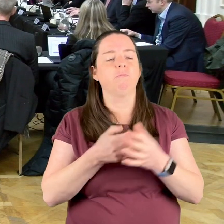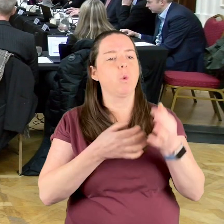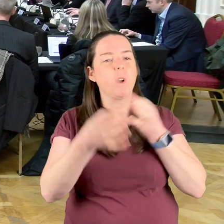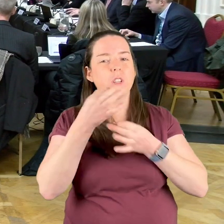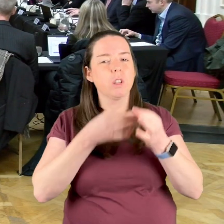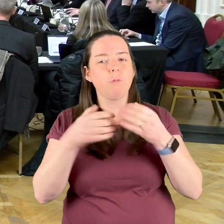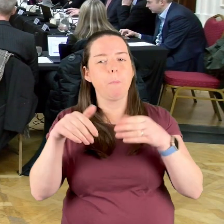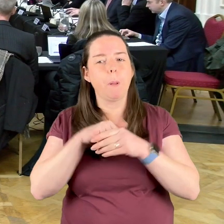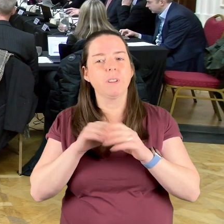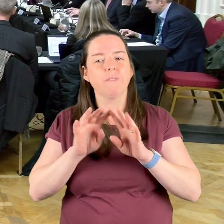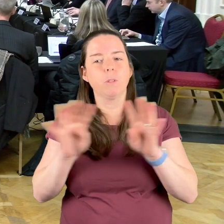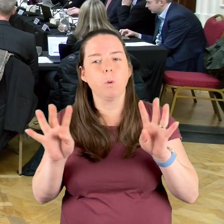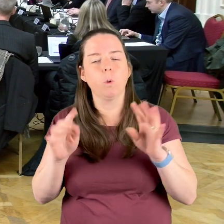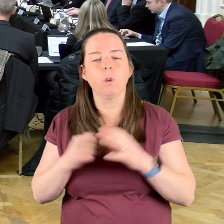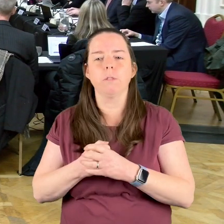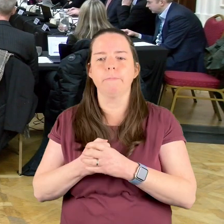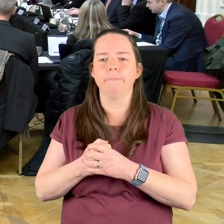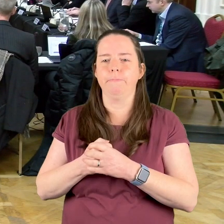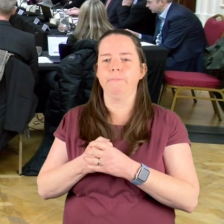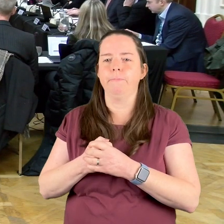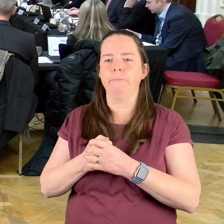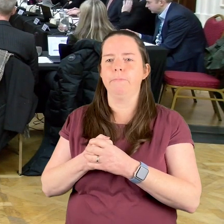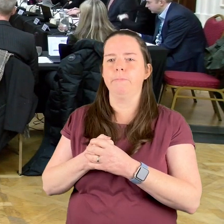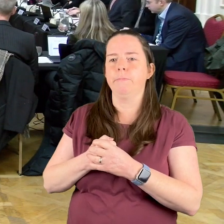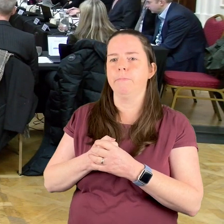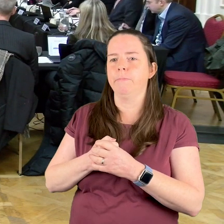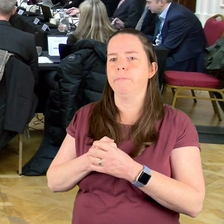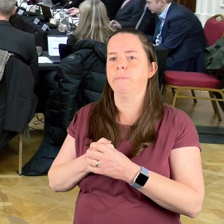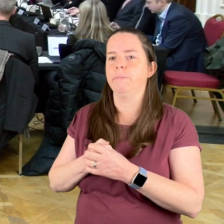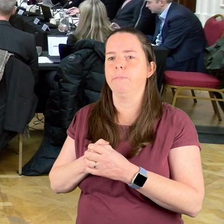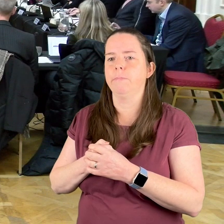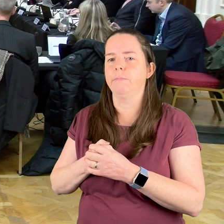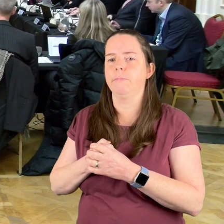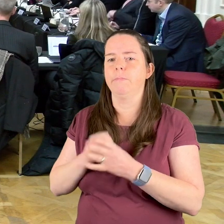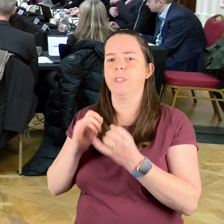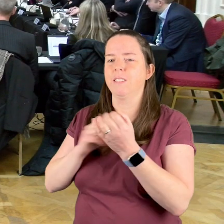Thank you. Any questions from members of the board?